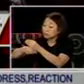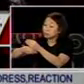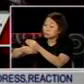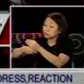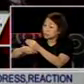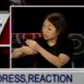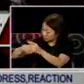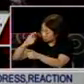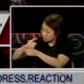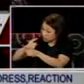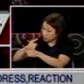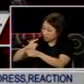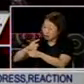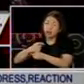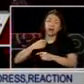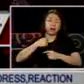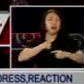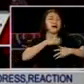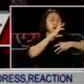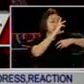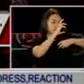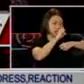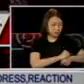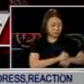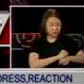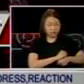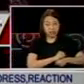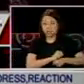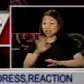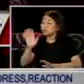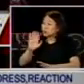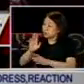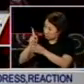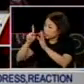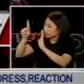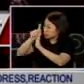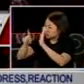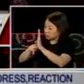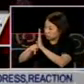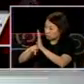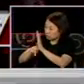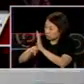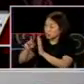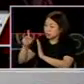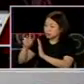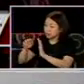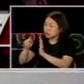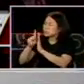Hindi po ba? Nadatnan ko na po na yung... No, yun po ang prinsipyo nun. Sagutin mo lang yung